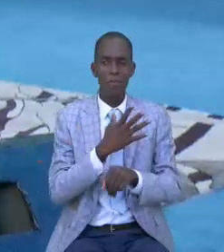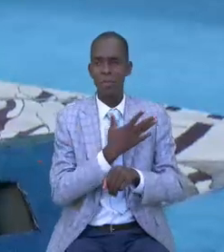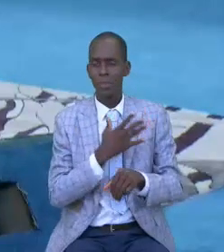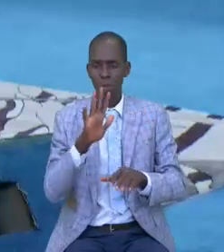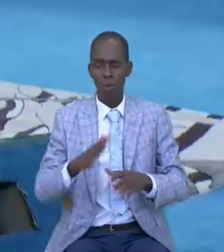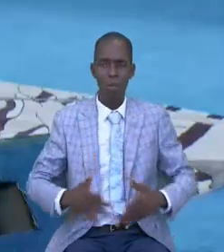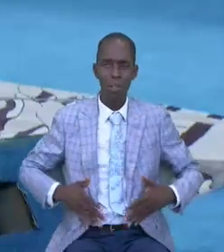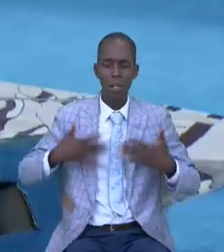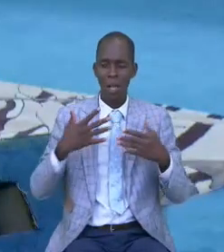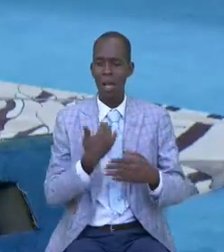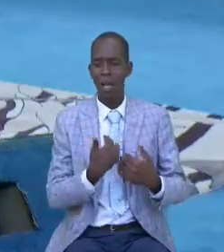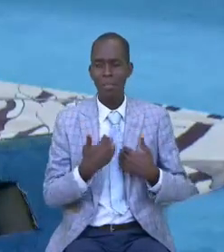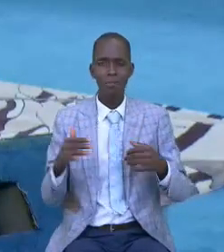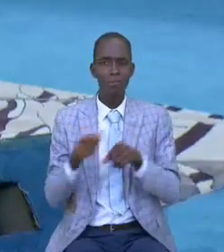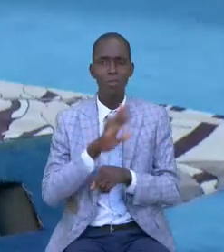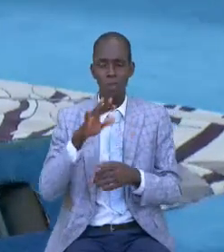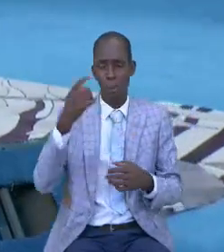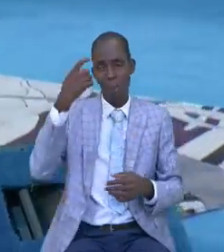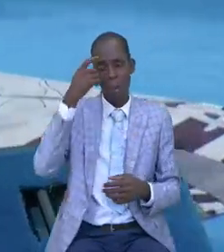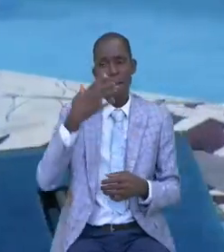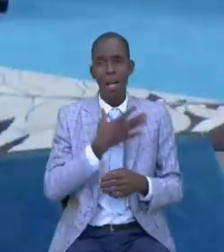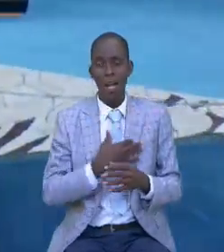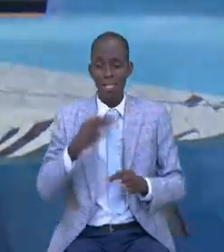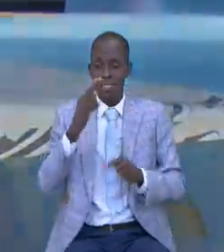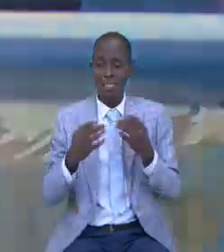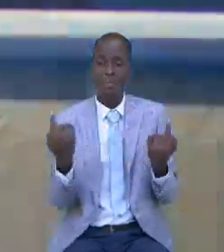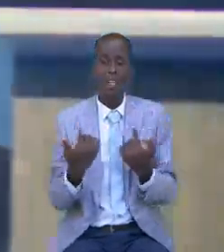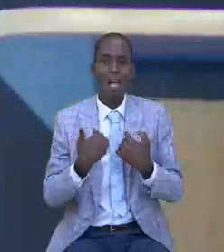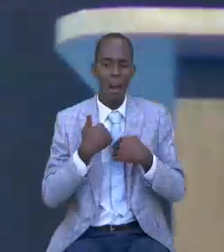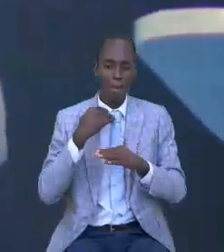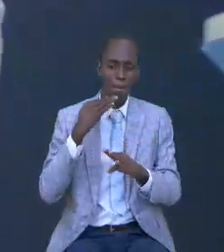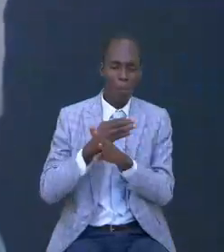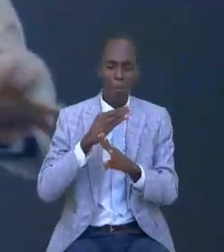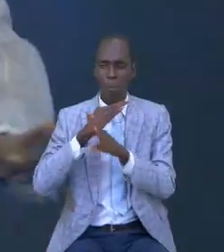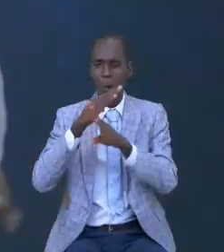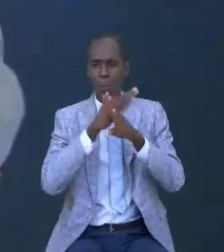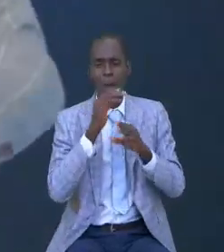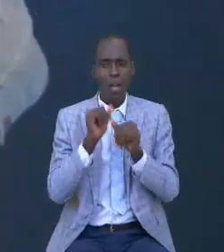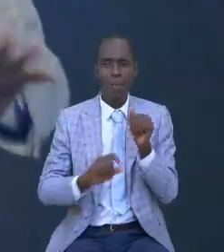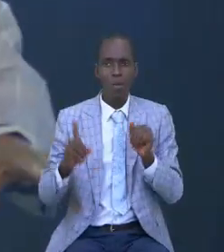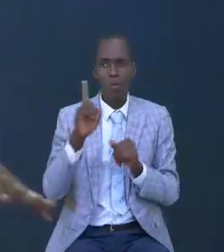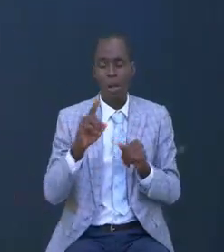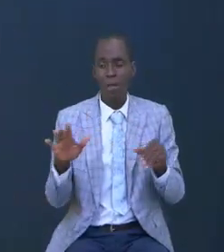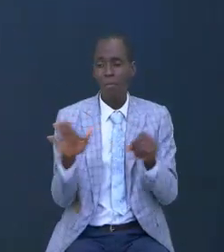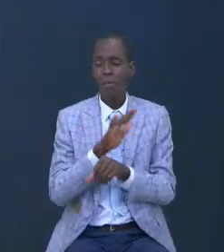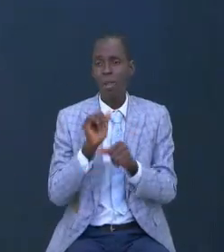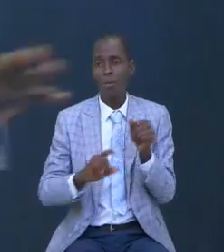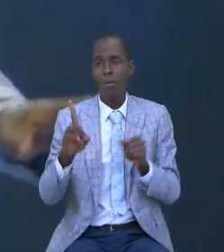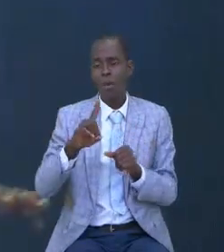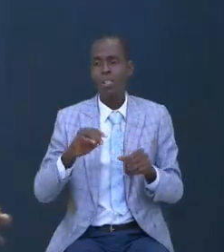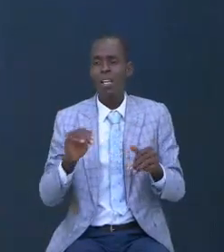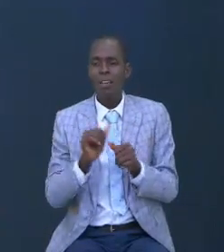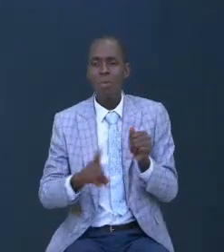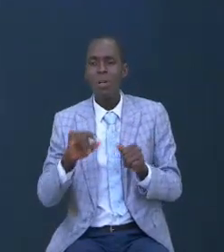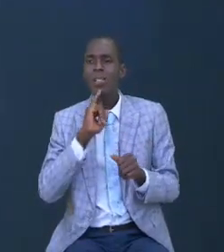eroded your mind, if sin has blotched everywhere and everywhere is wet with degradation,